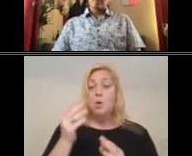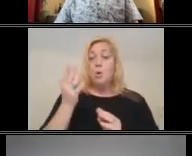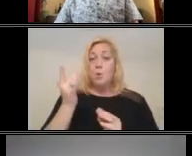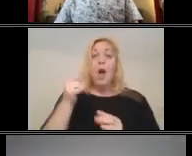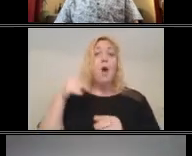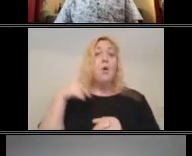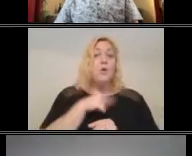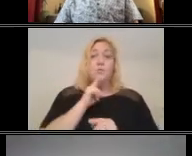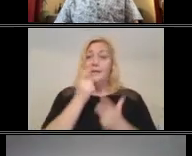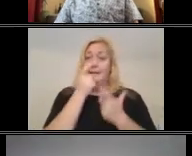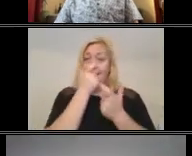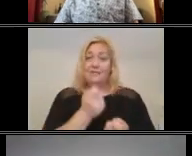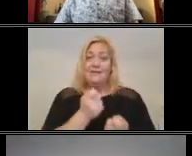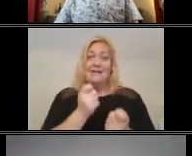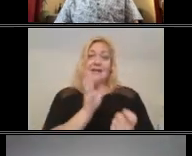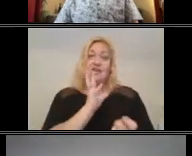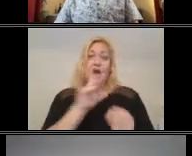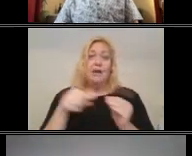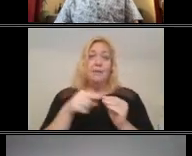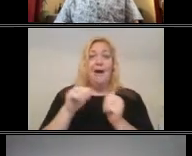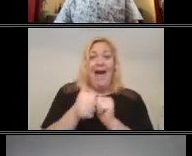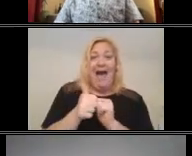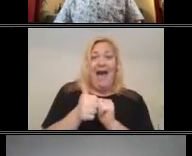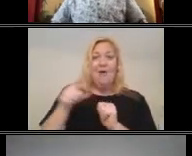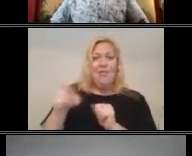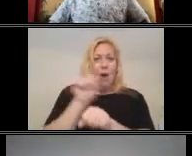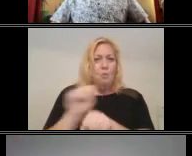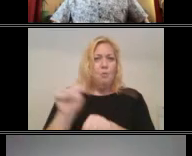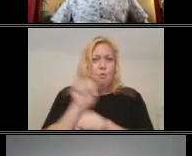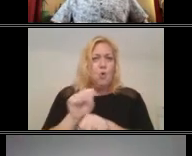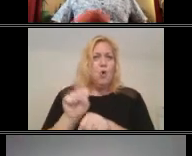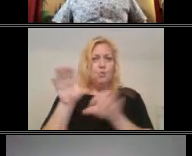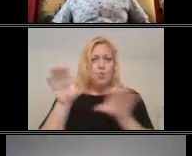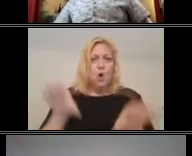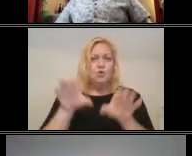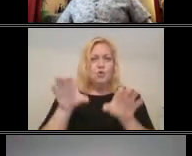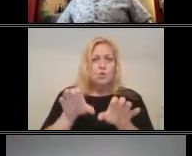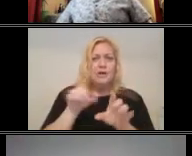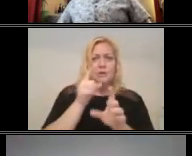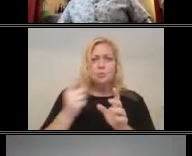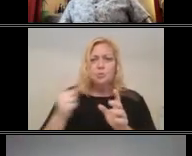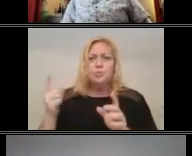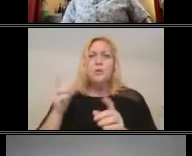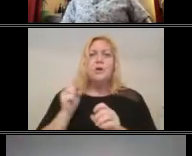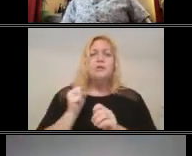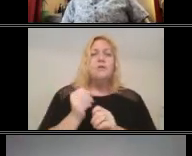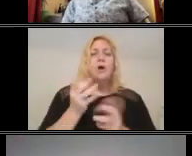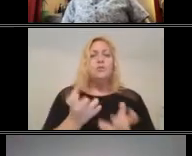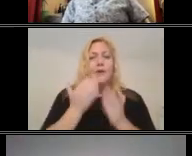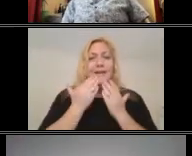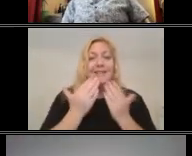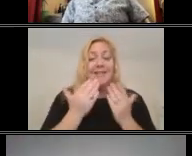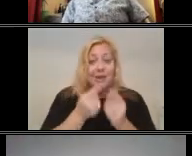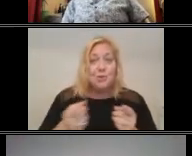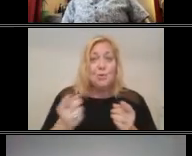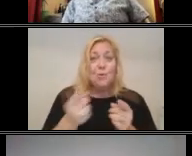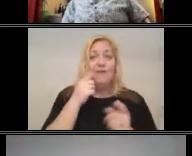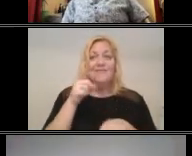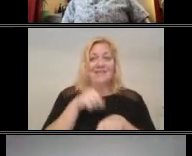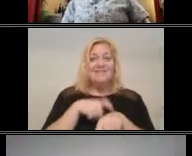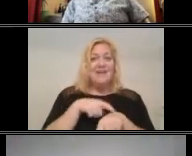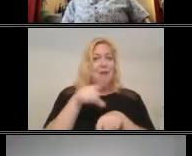very, very interested in talking about how that works with all the work we're all doing. But I just want to thank you all for the time